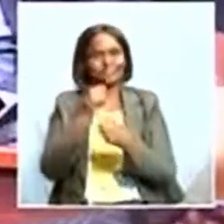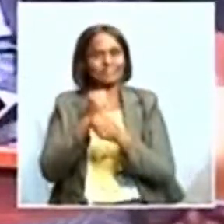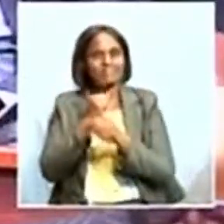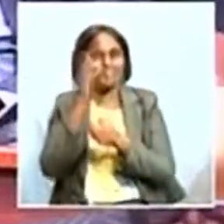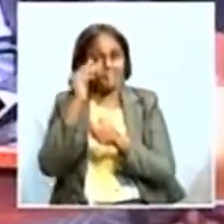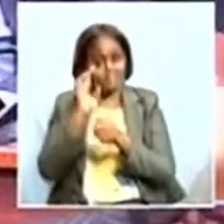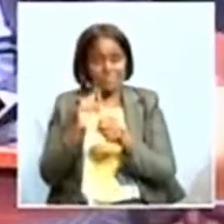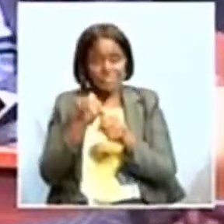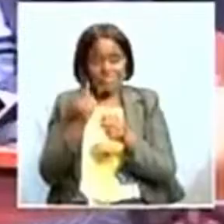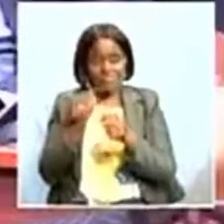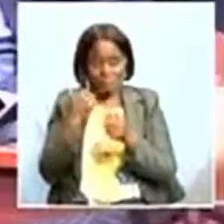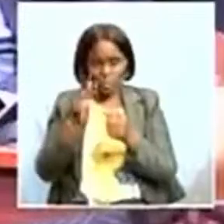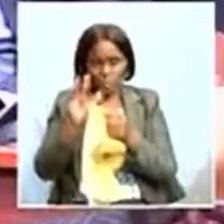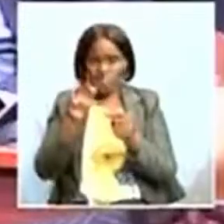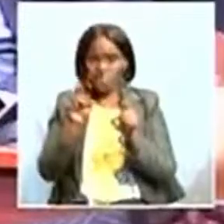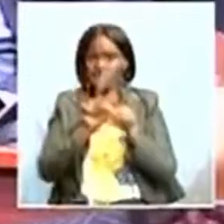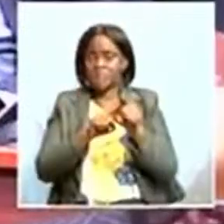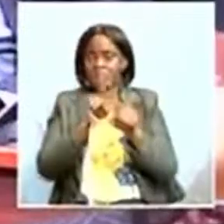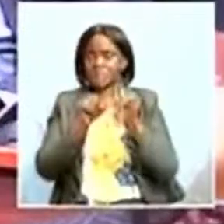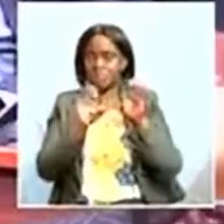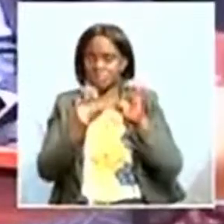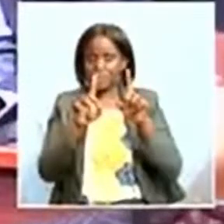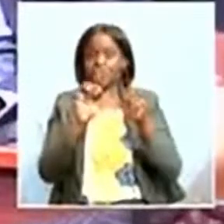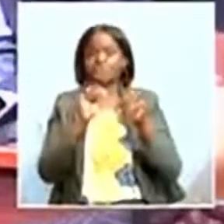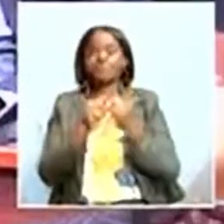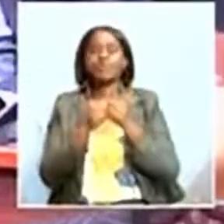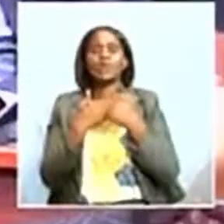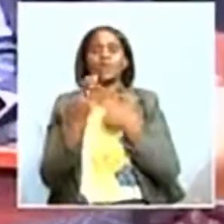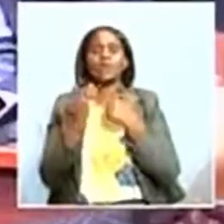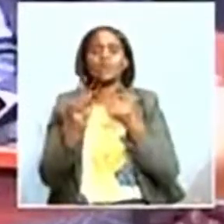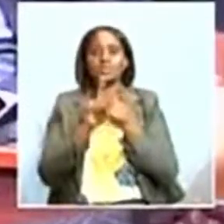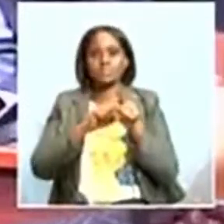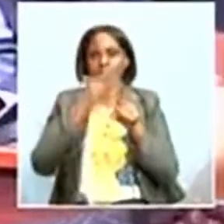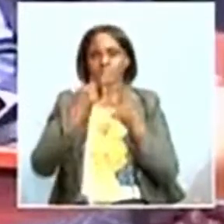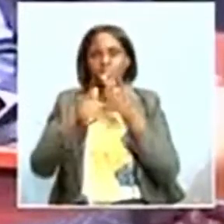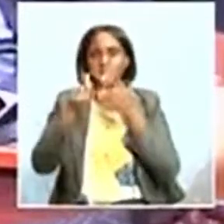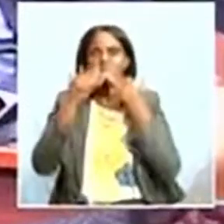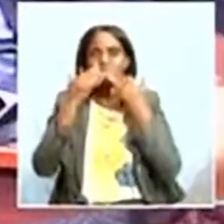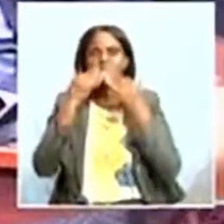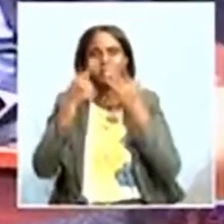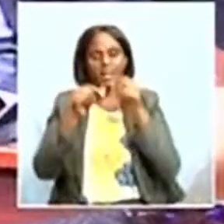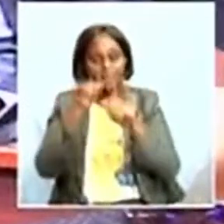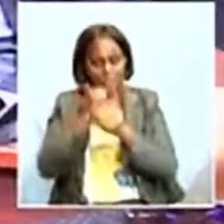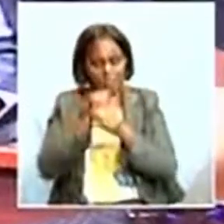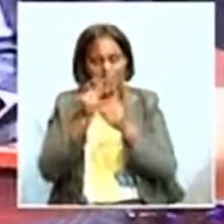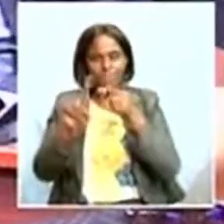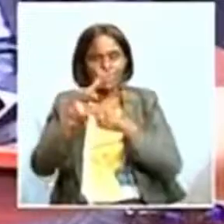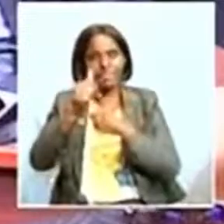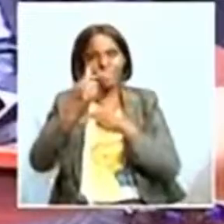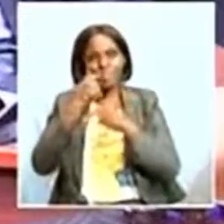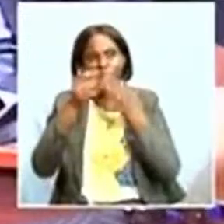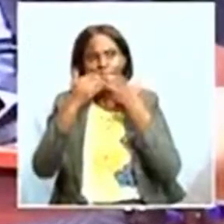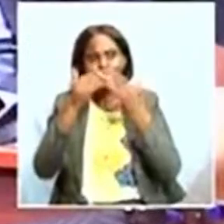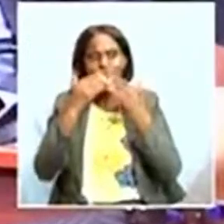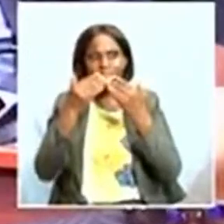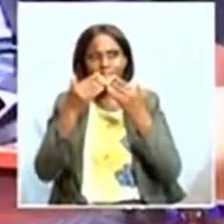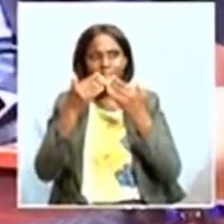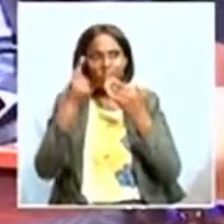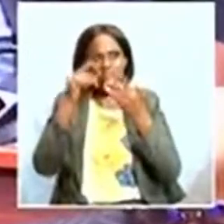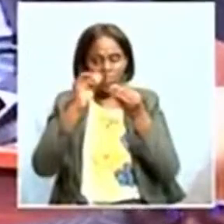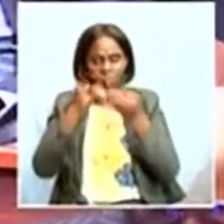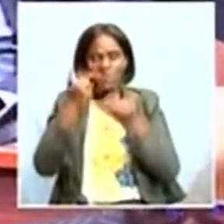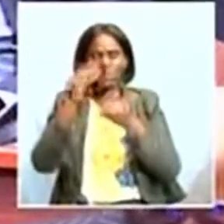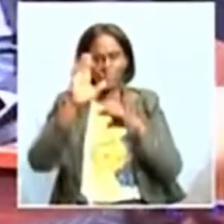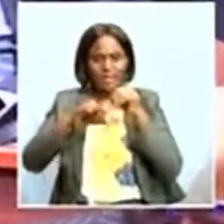is why you are in this education crisis. So you must appreciate what is being done today. All right? For more than